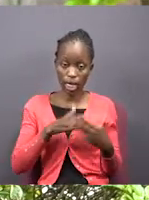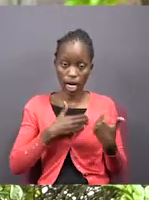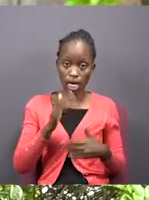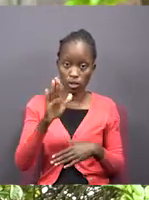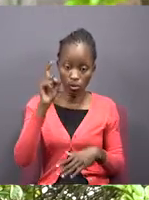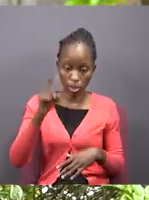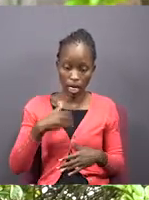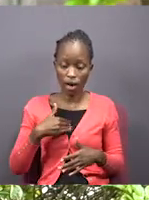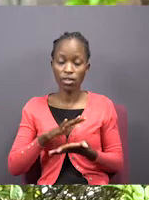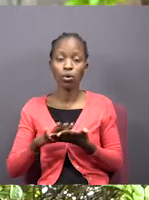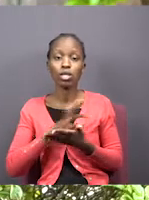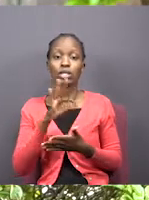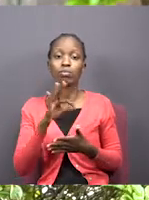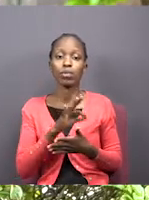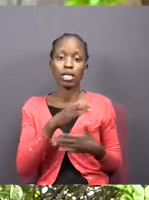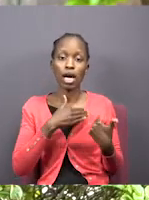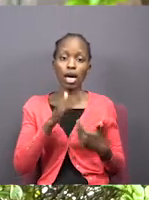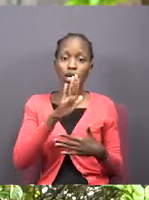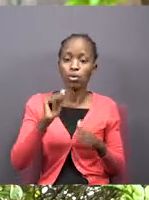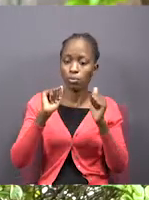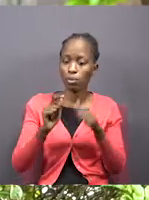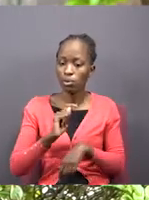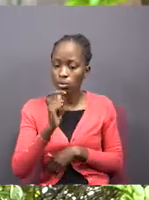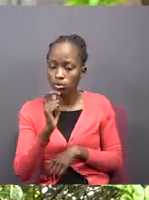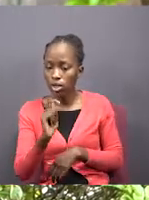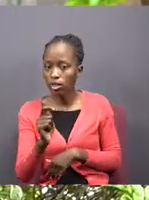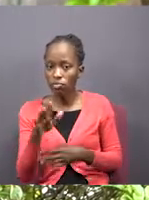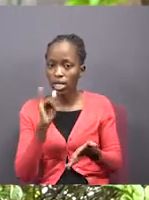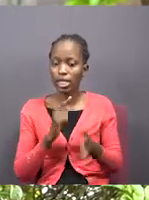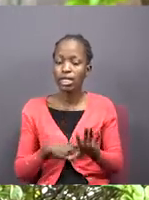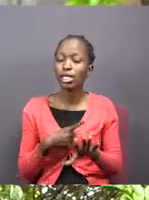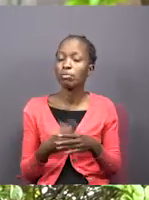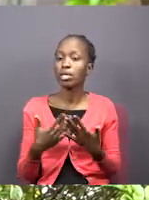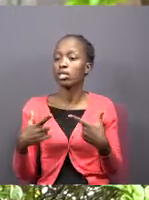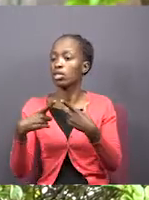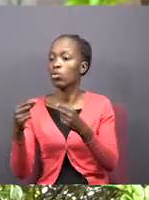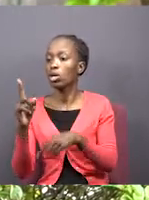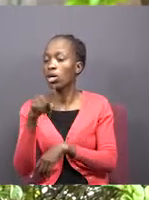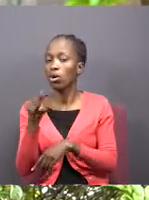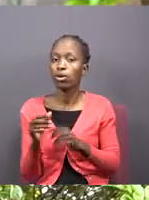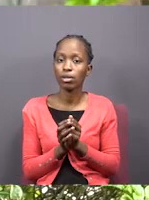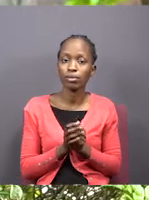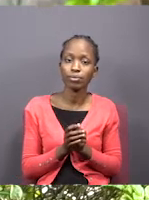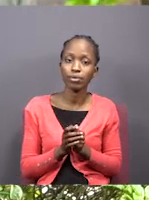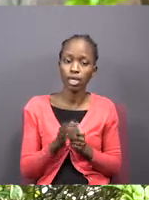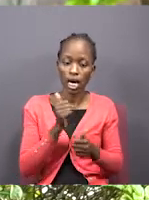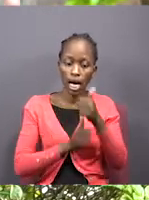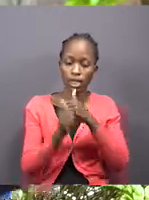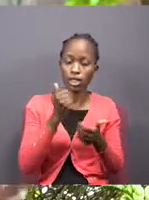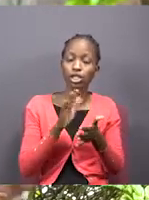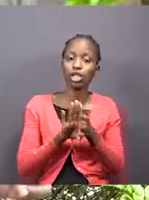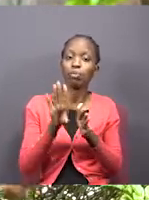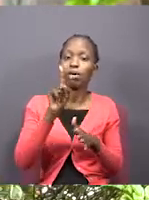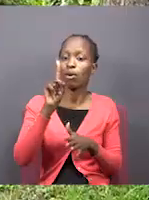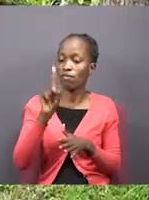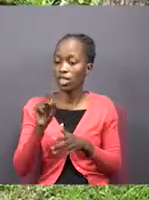the Spirit in your heart to be able to testify even when things are going wrong. So, according to Acts